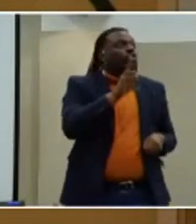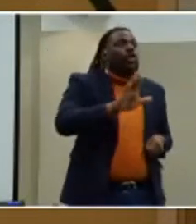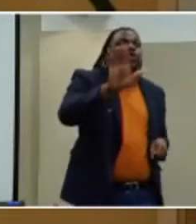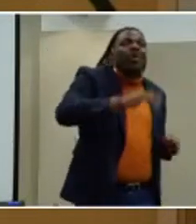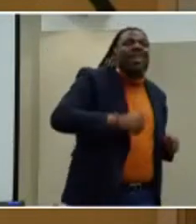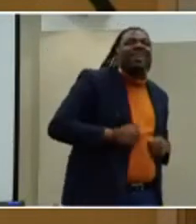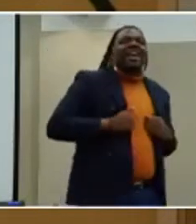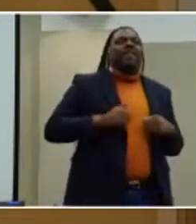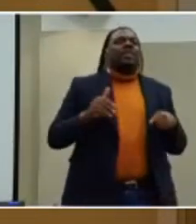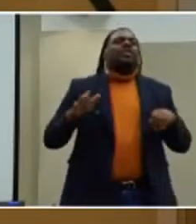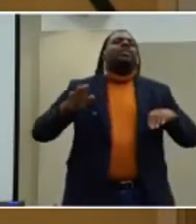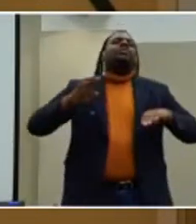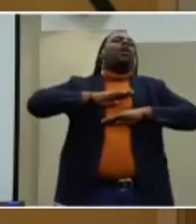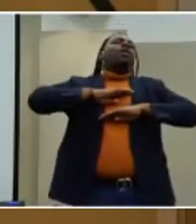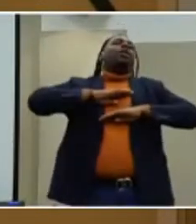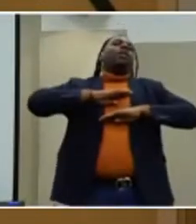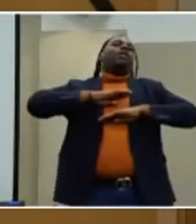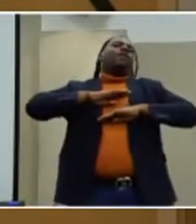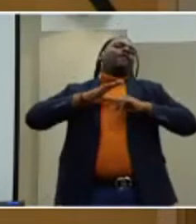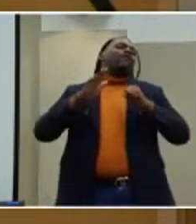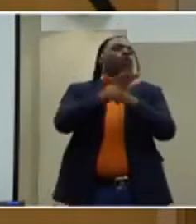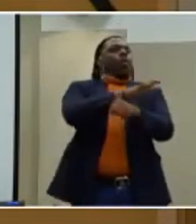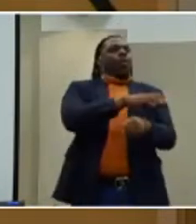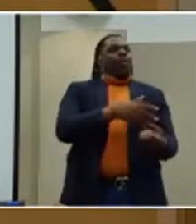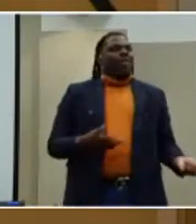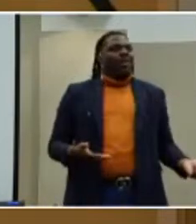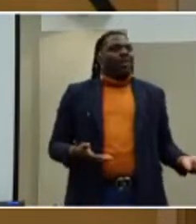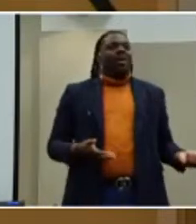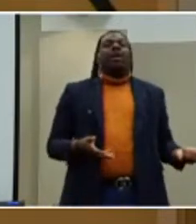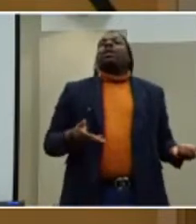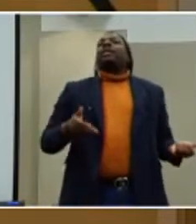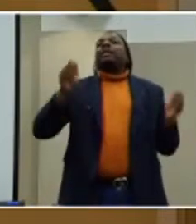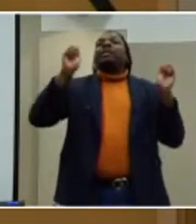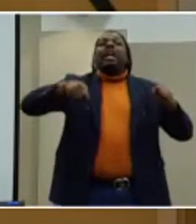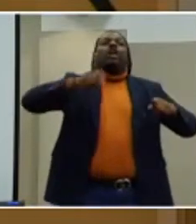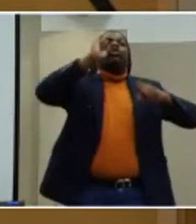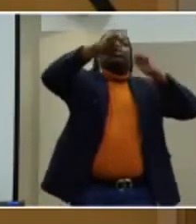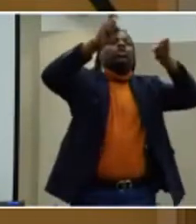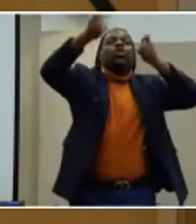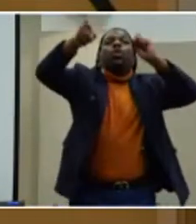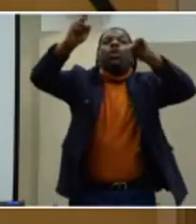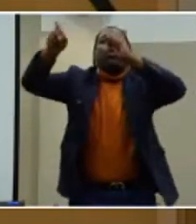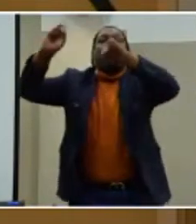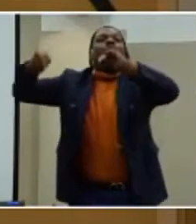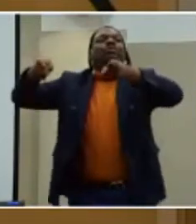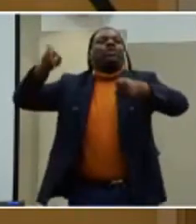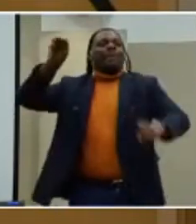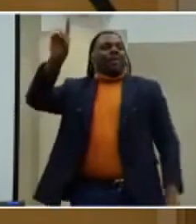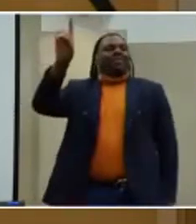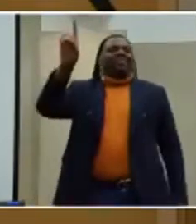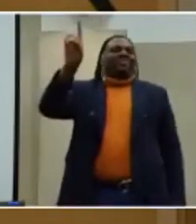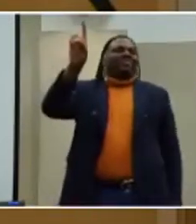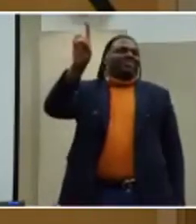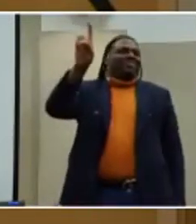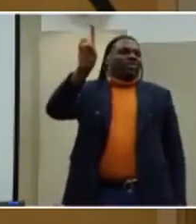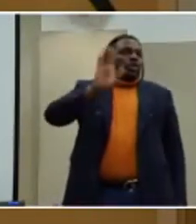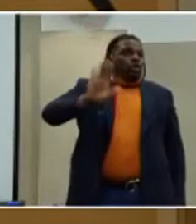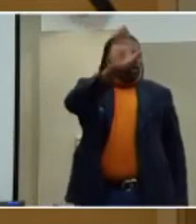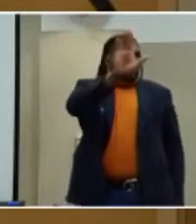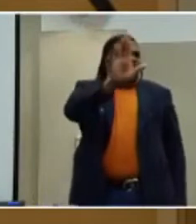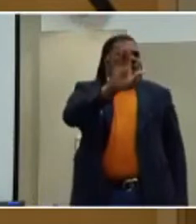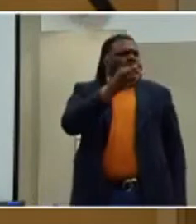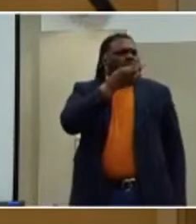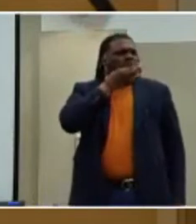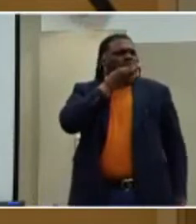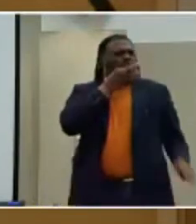to the fullest extent possible and be able to contribute to the great state of Maryland in your own unique way